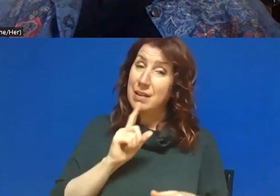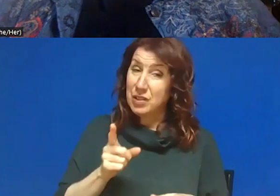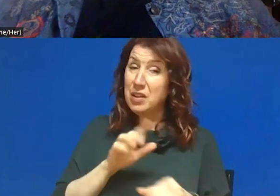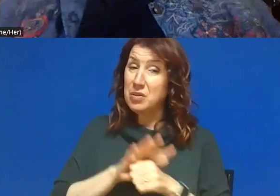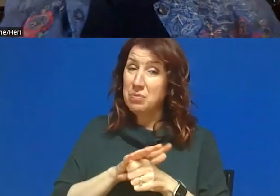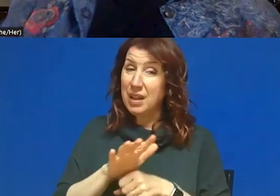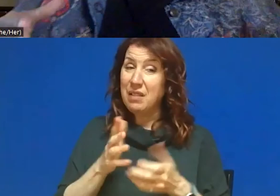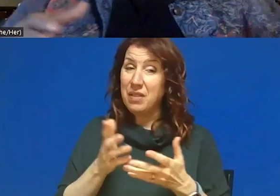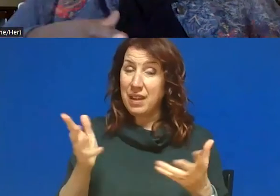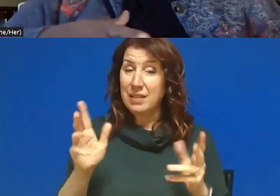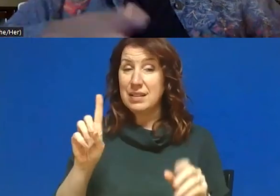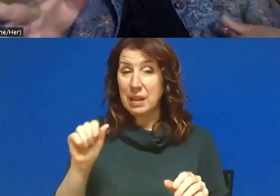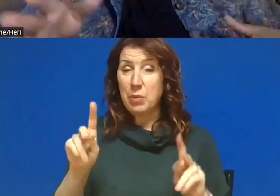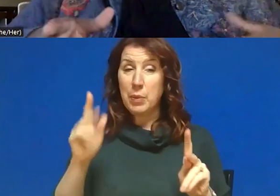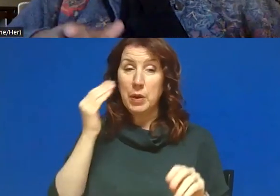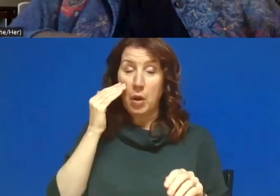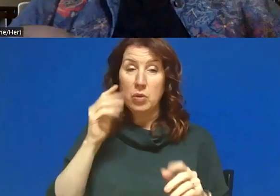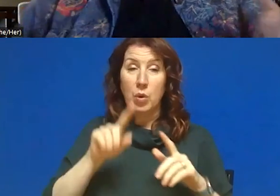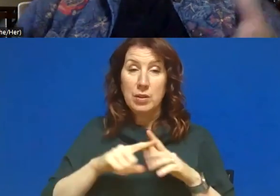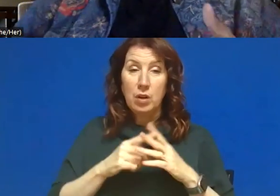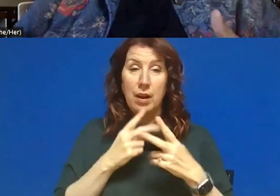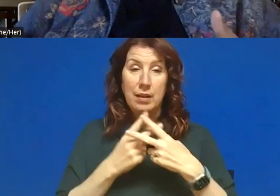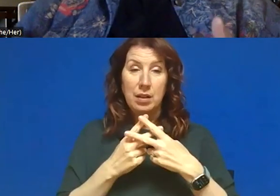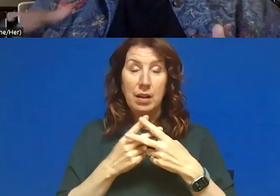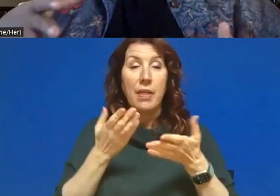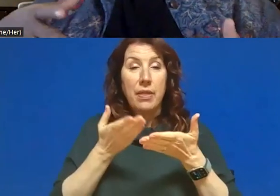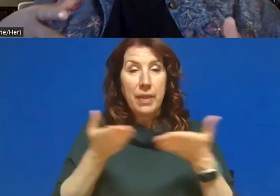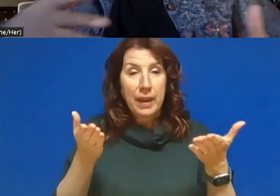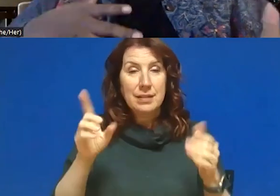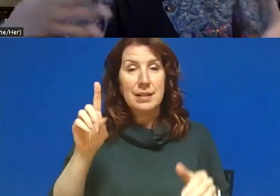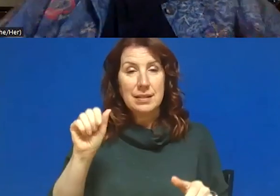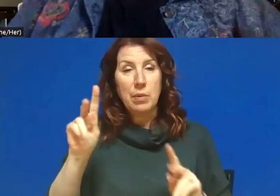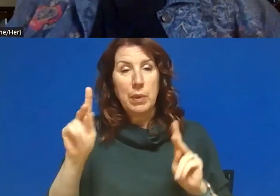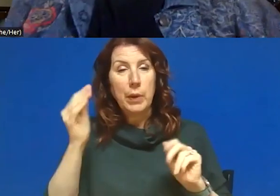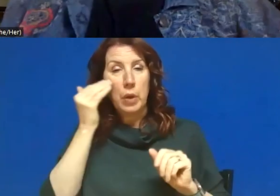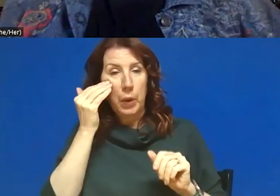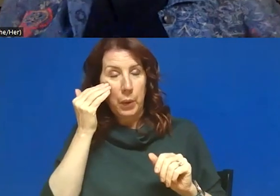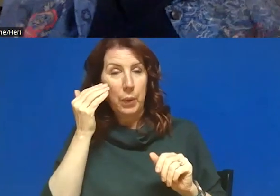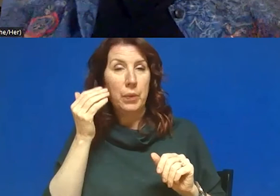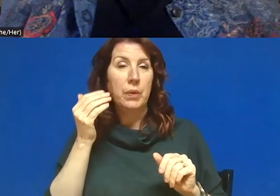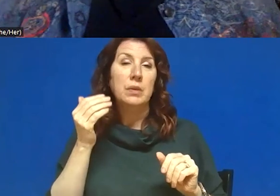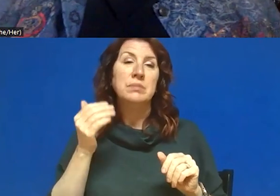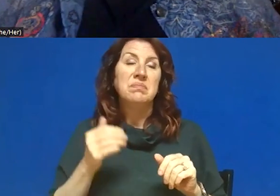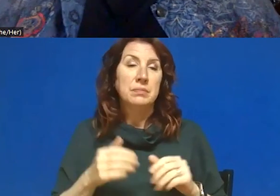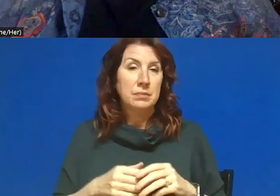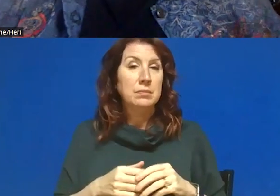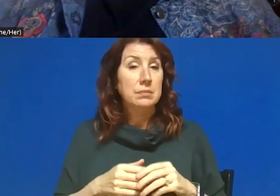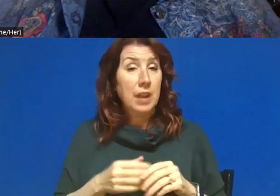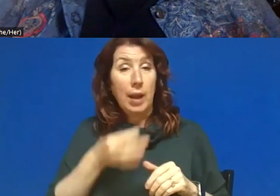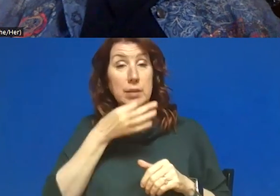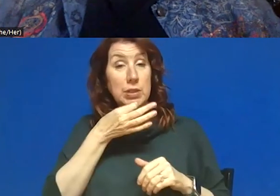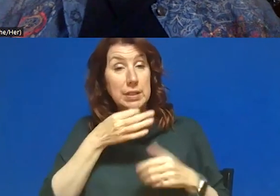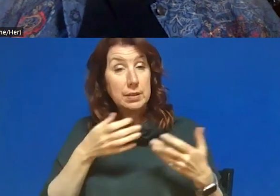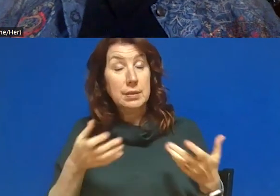things disabled people know. So I started the hashtag things disabled people know. Disabled people talk about their expertise and, you know,